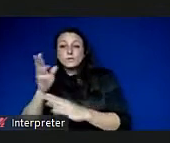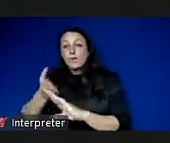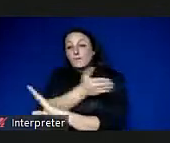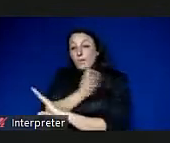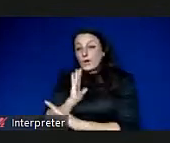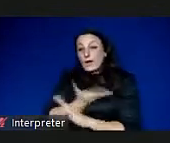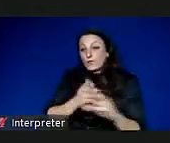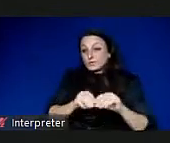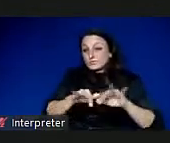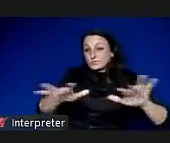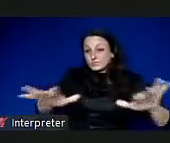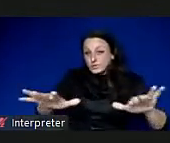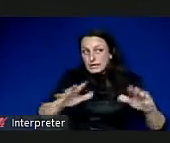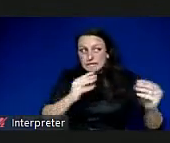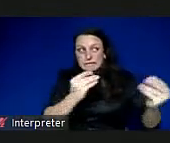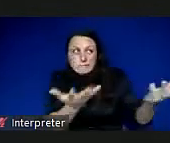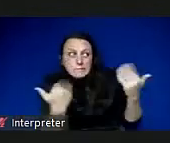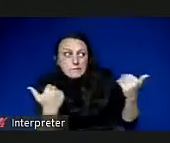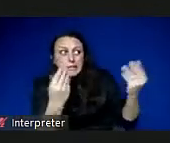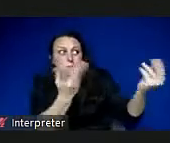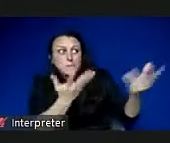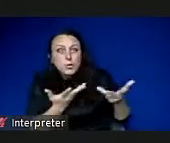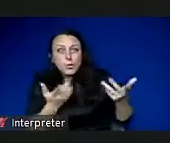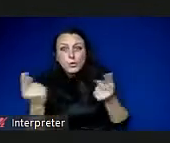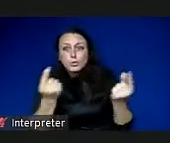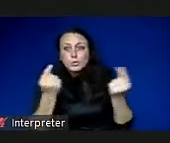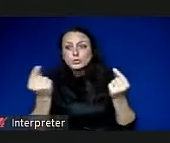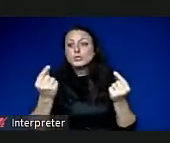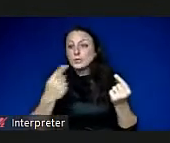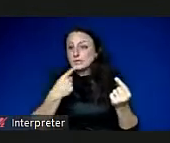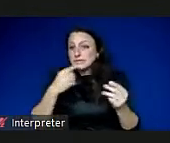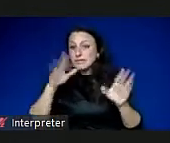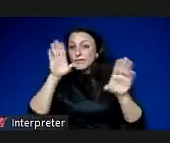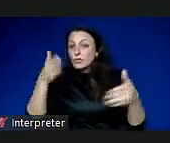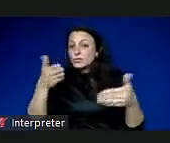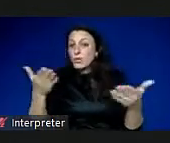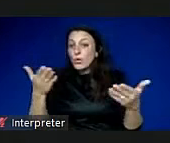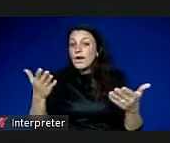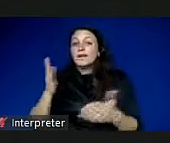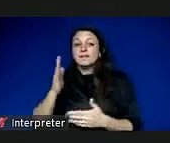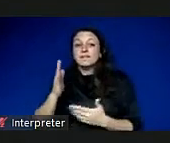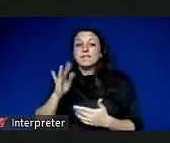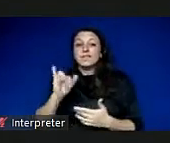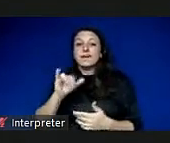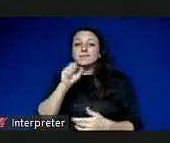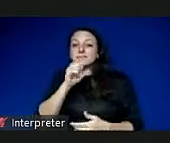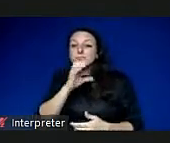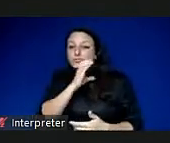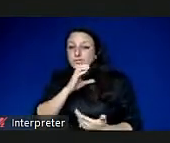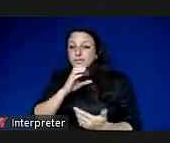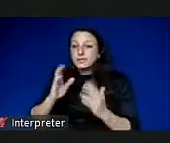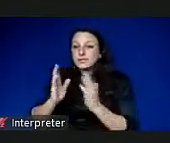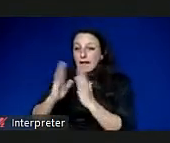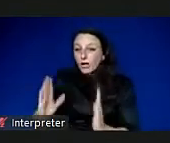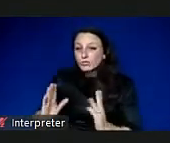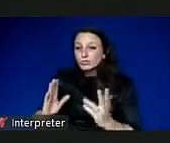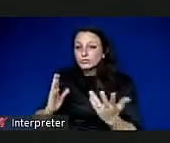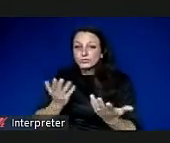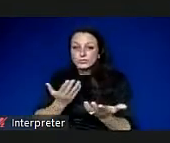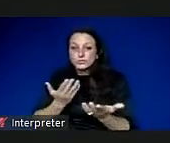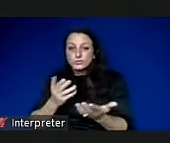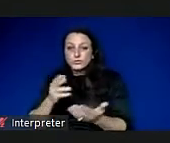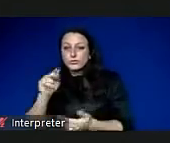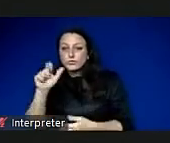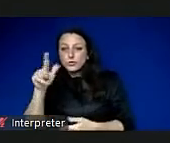us and told the governor is focus on your long-term care facilities, focus on your nursing homes. This